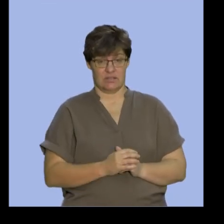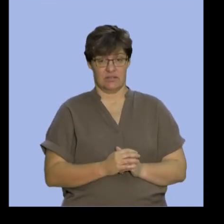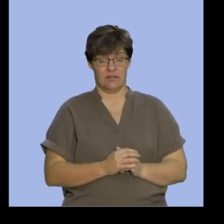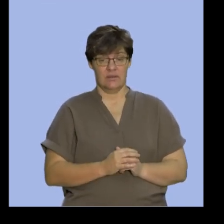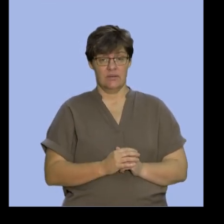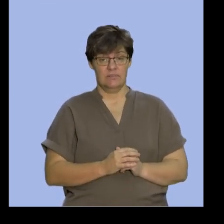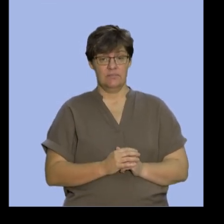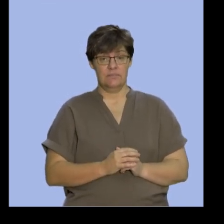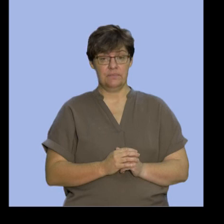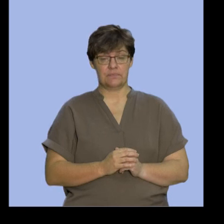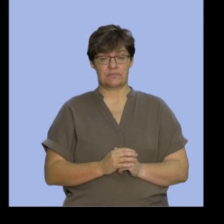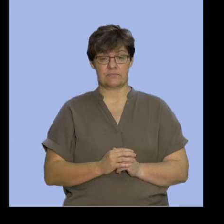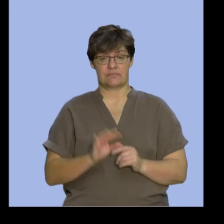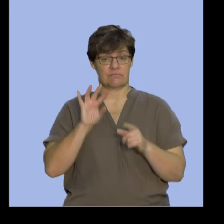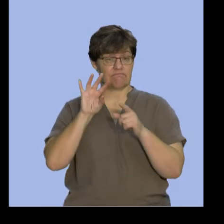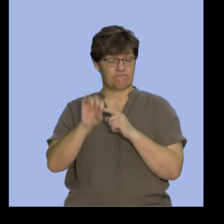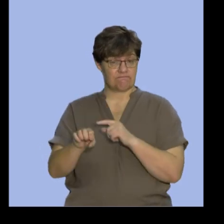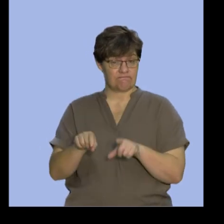we recognize